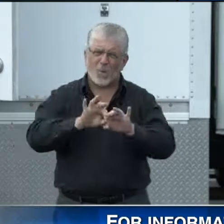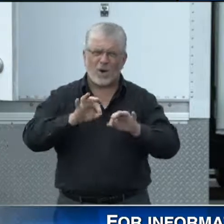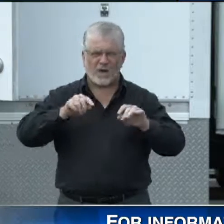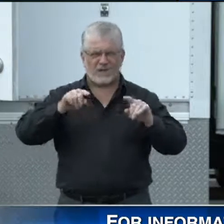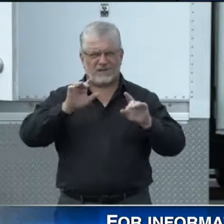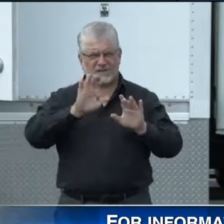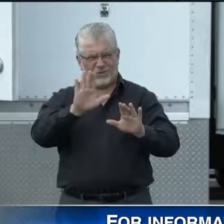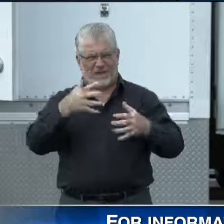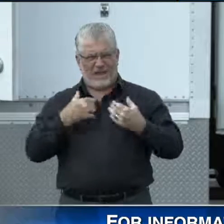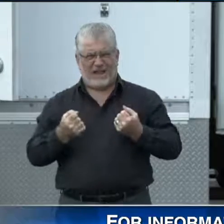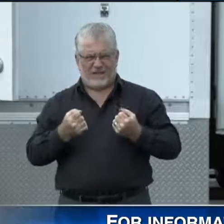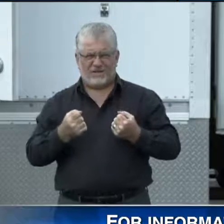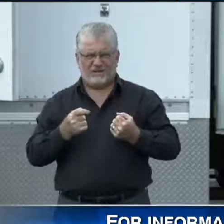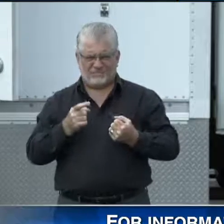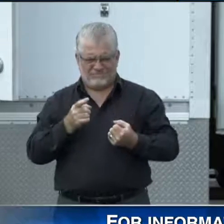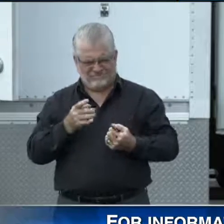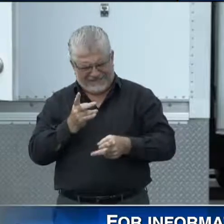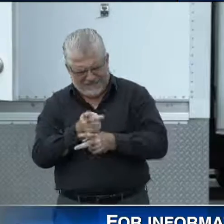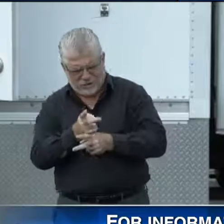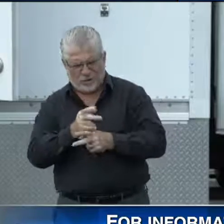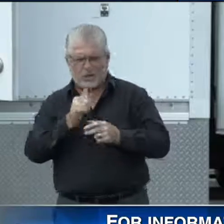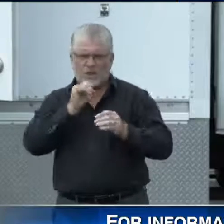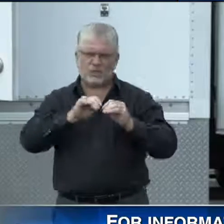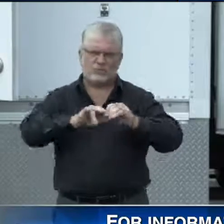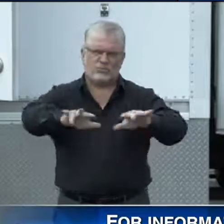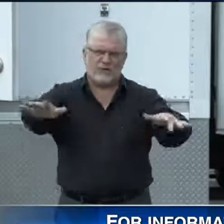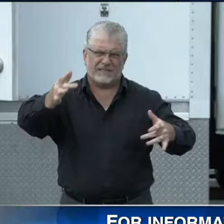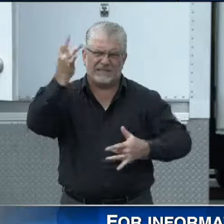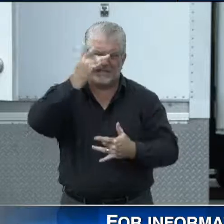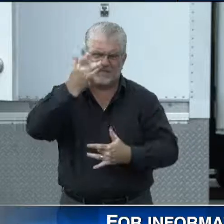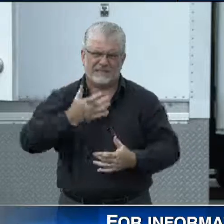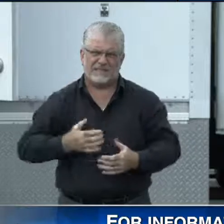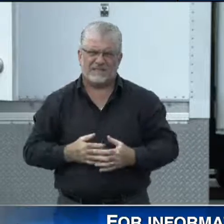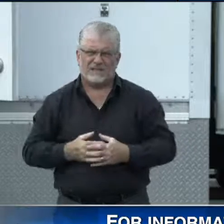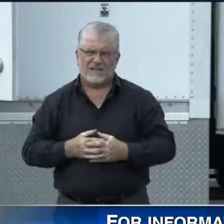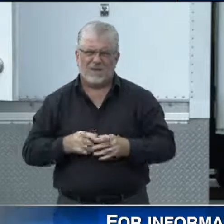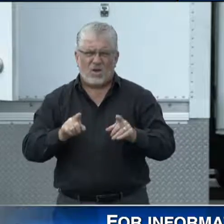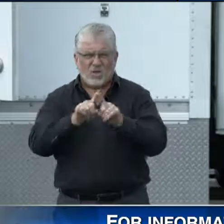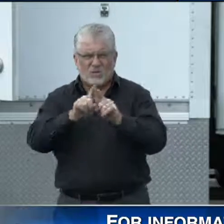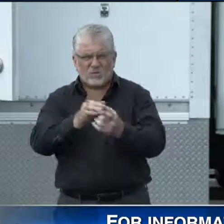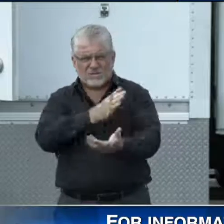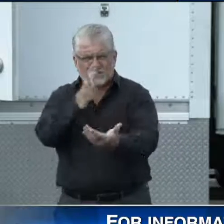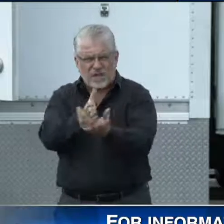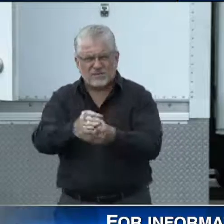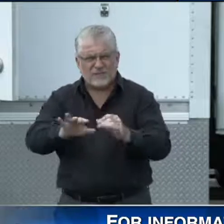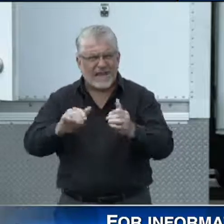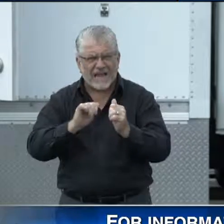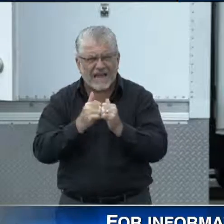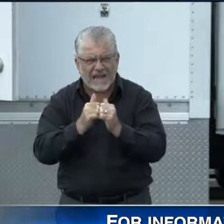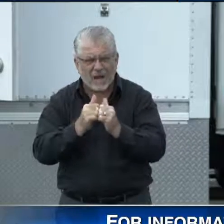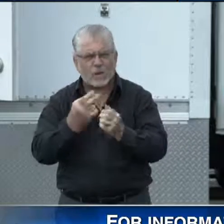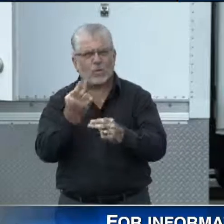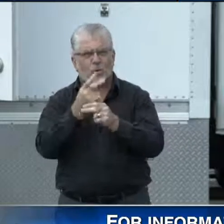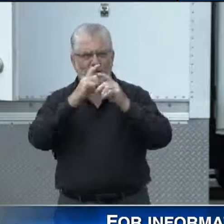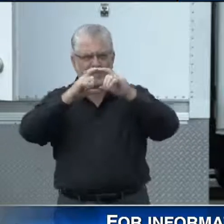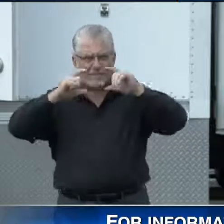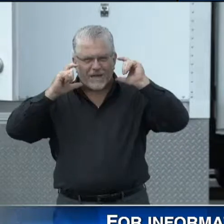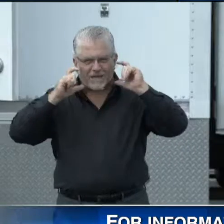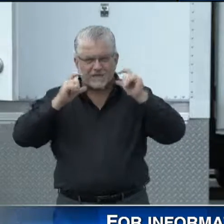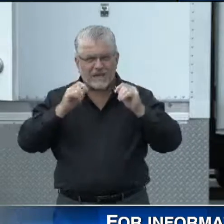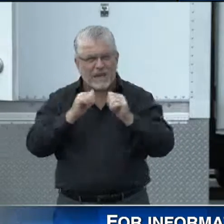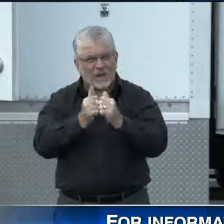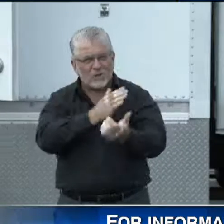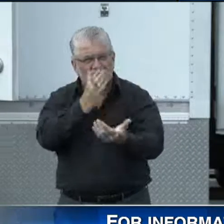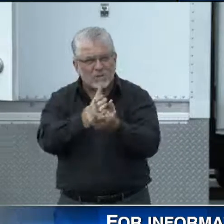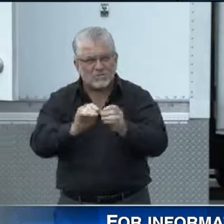virus. You are also stopping the spread when you wear a mask. You are stopping the spread when you avoid